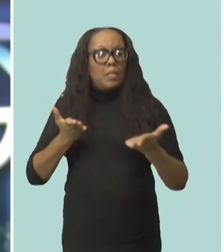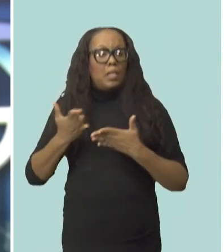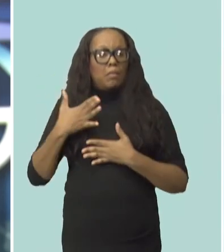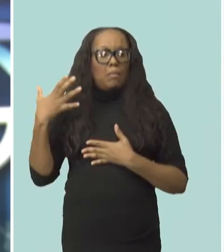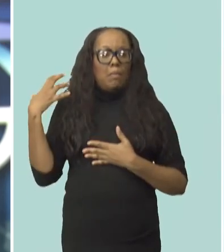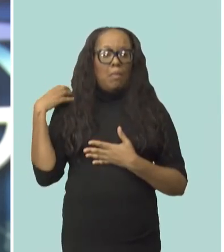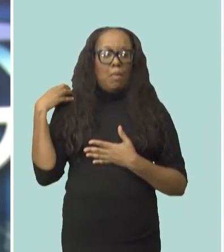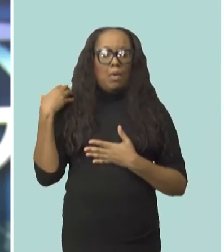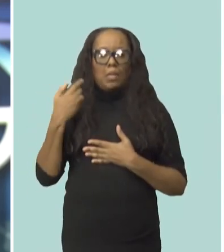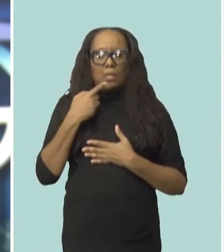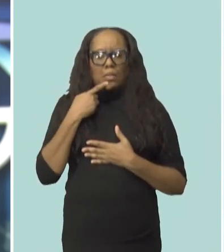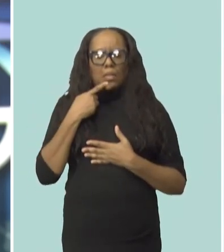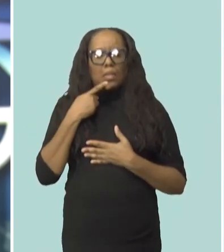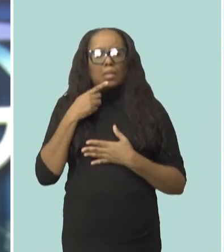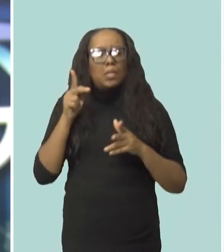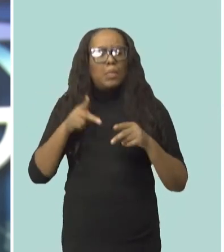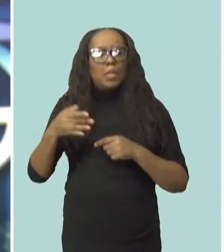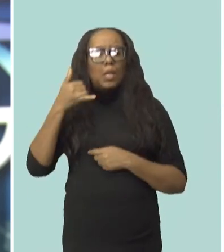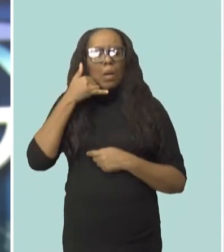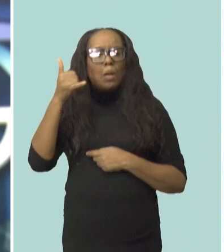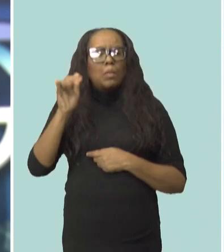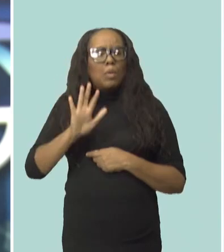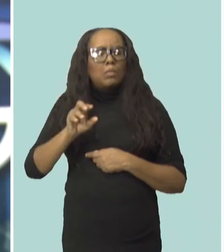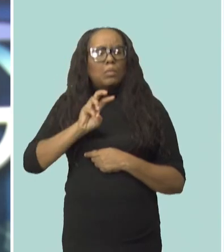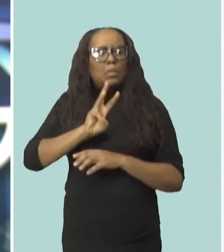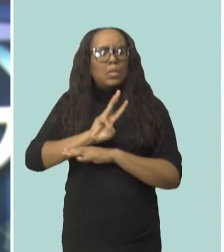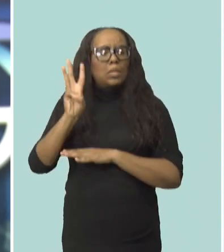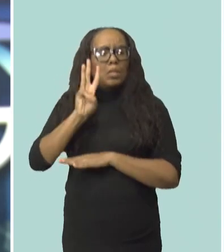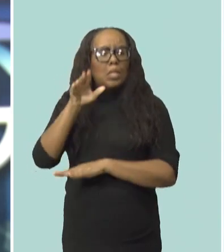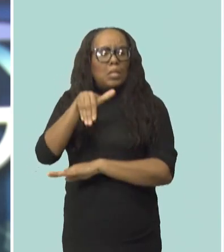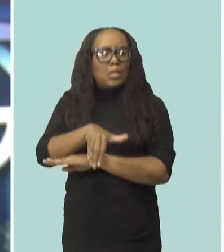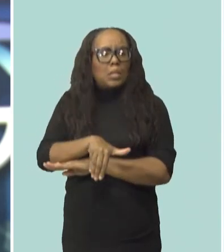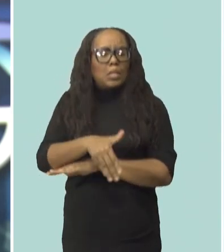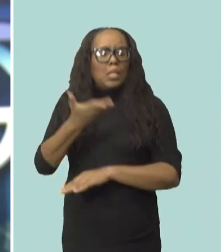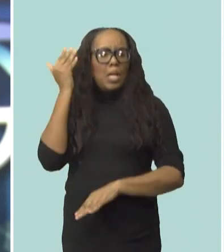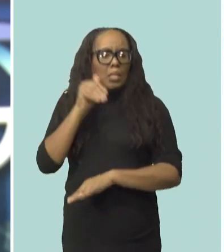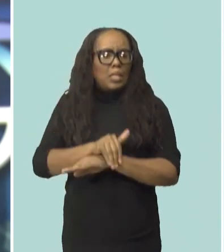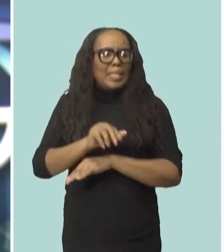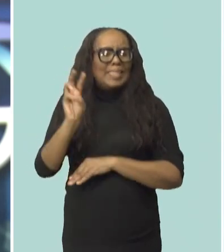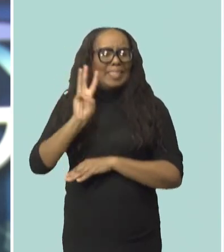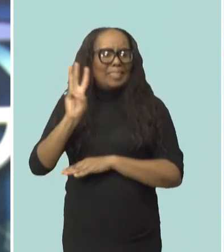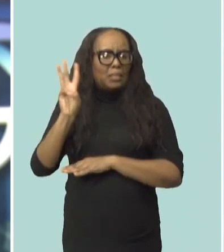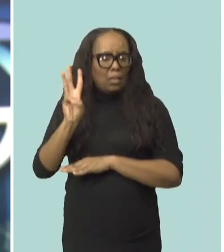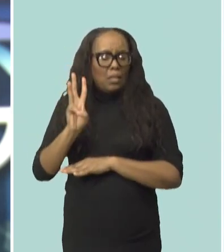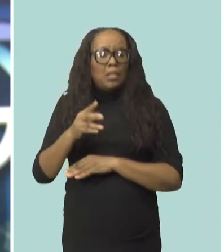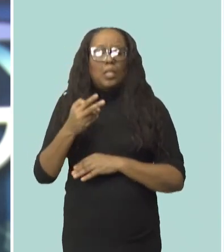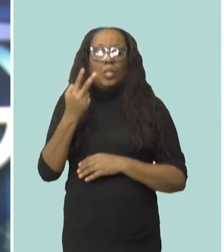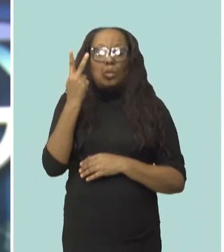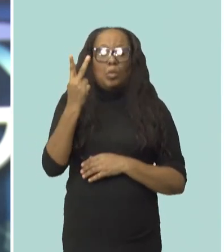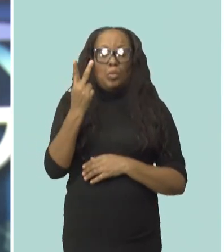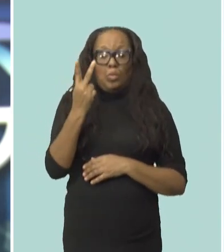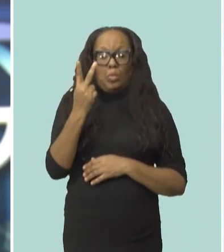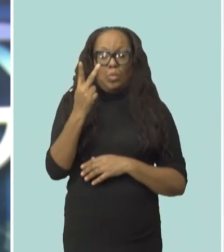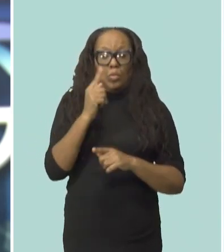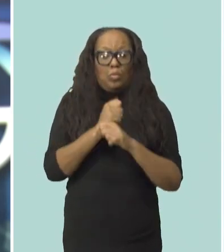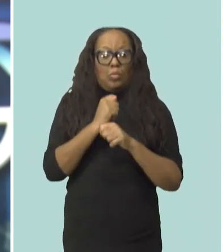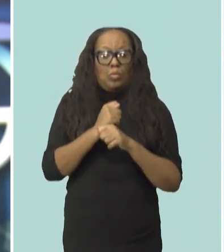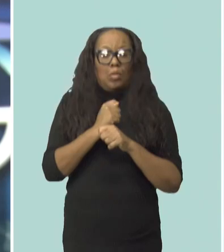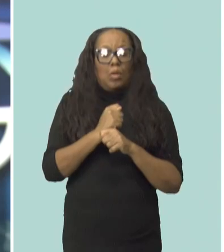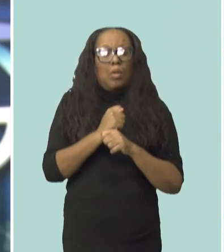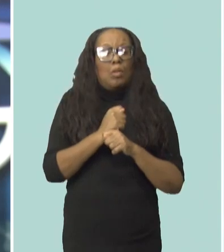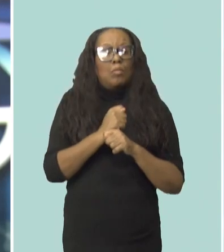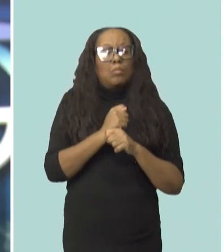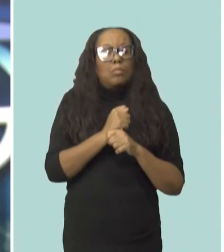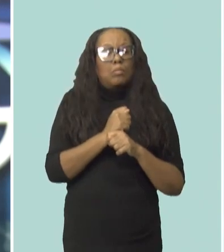Division, Tremel Perch, says they received a call about the house fire at approximately 6 p.m. He says 2 water tenders,